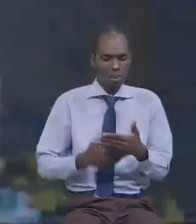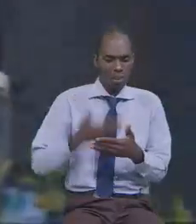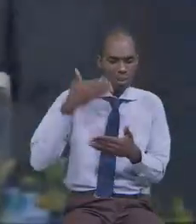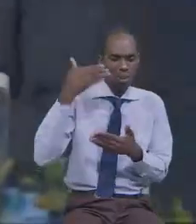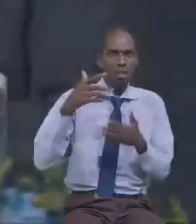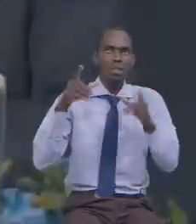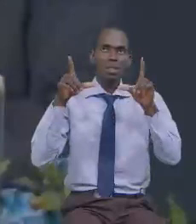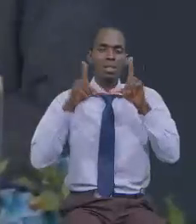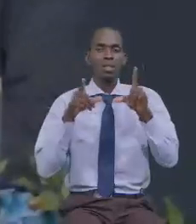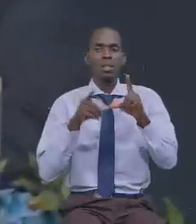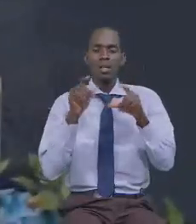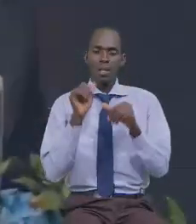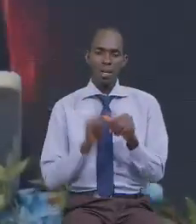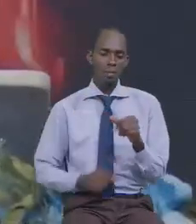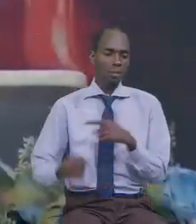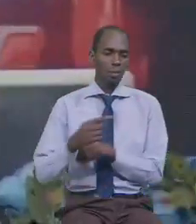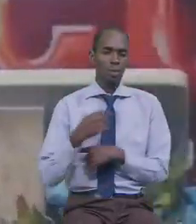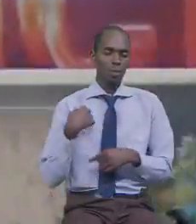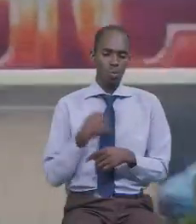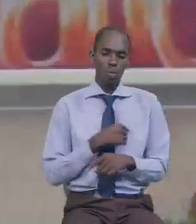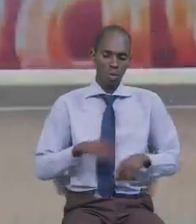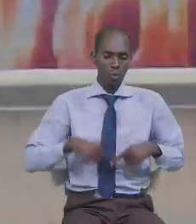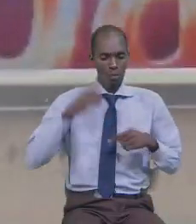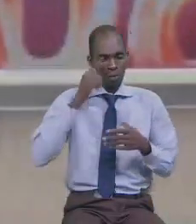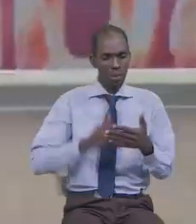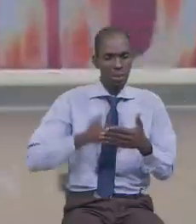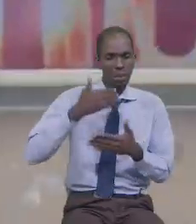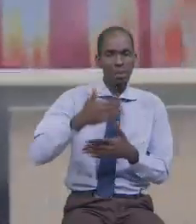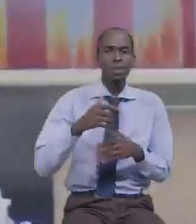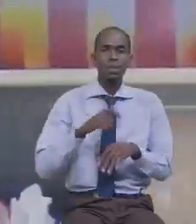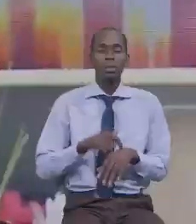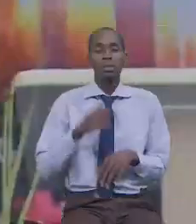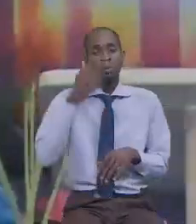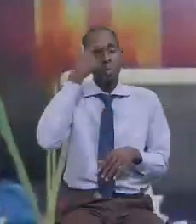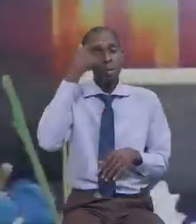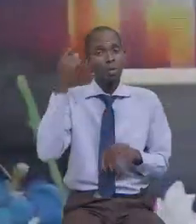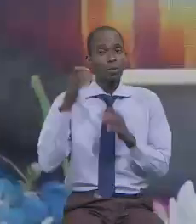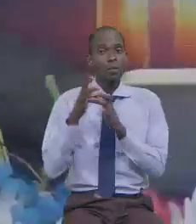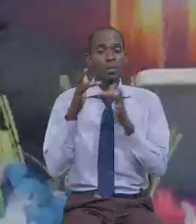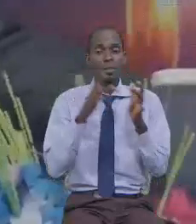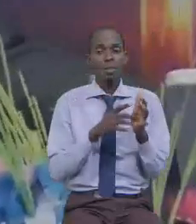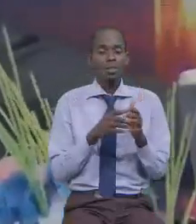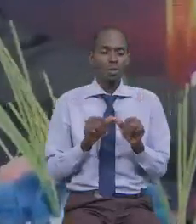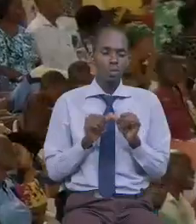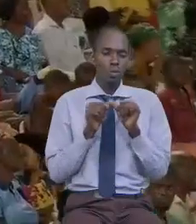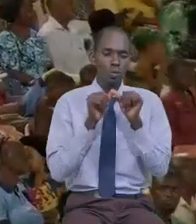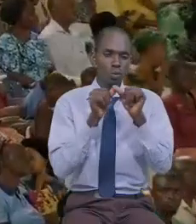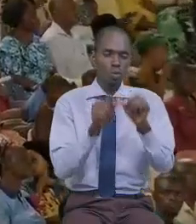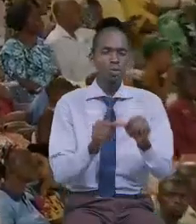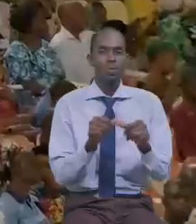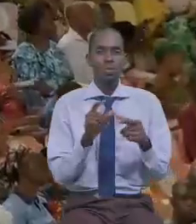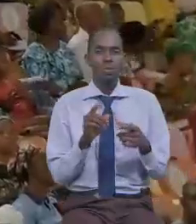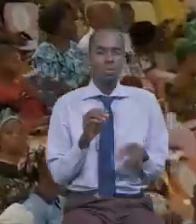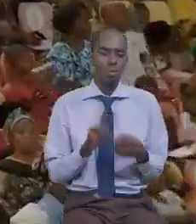next status forward, because Jesus keeps working in